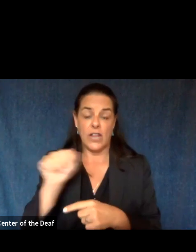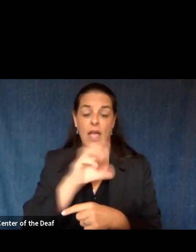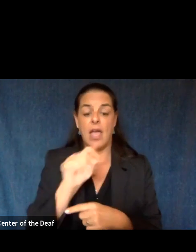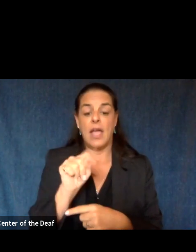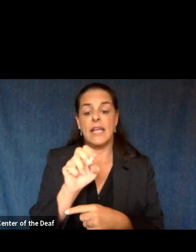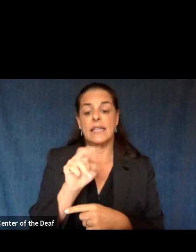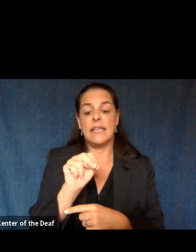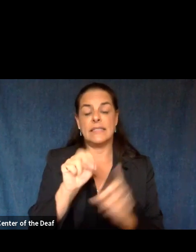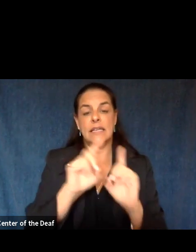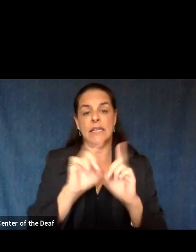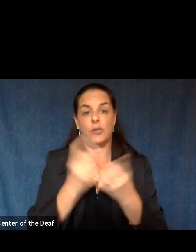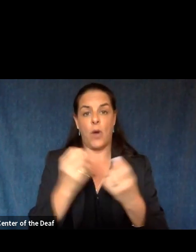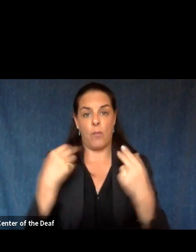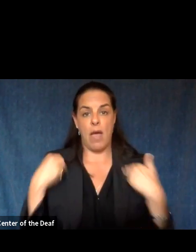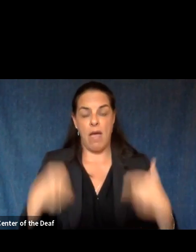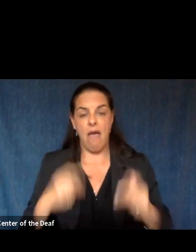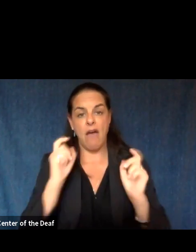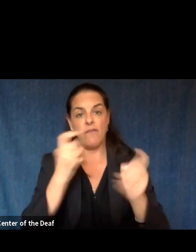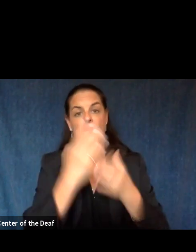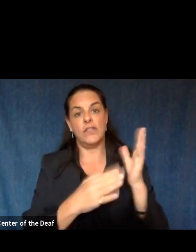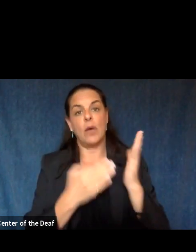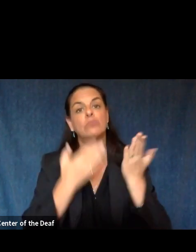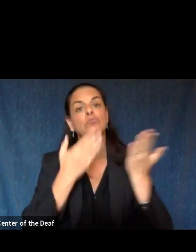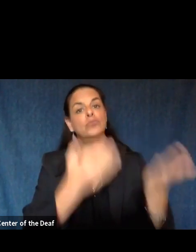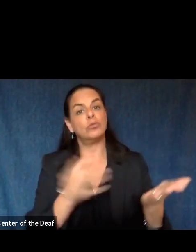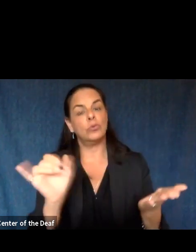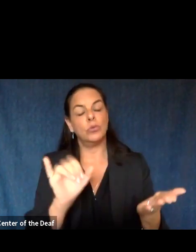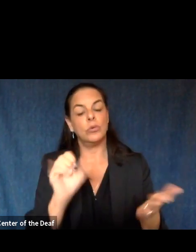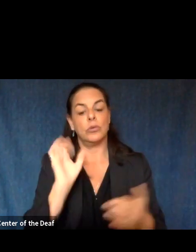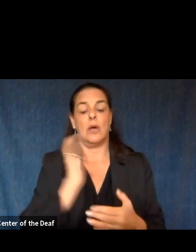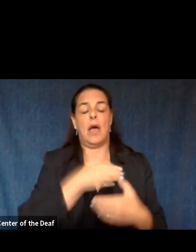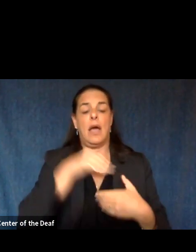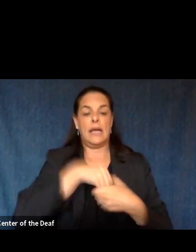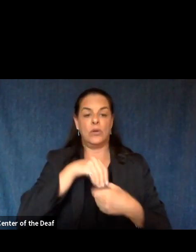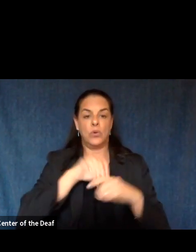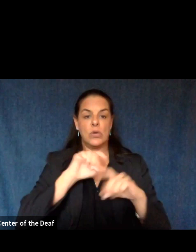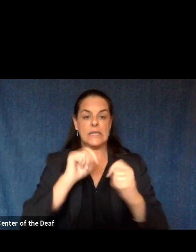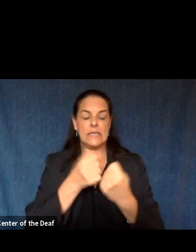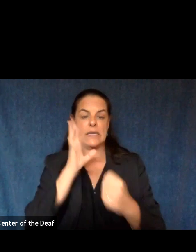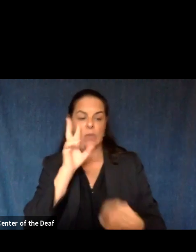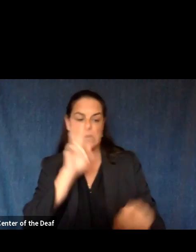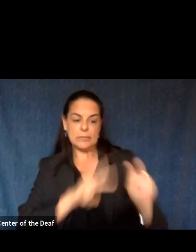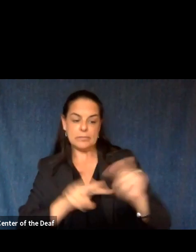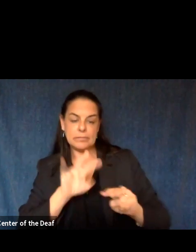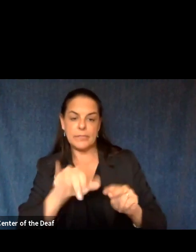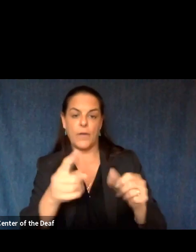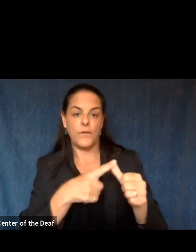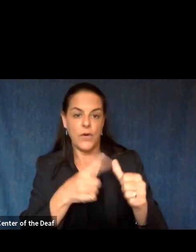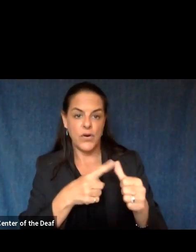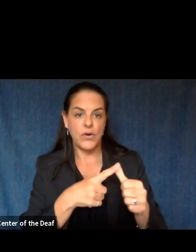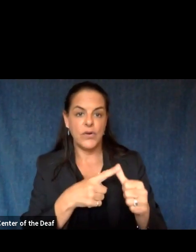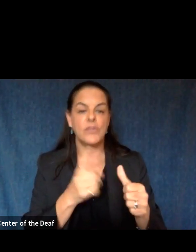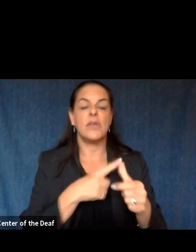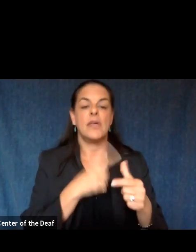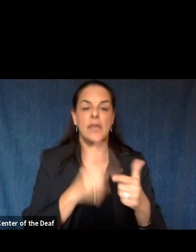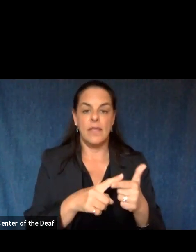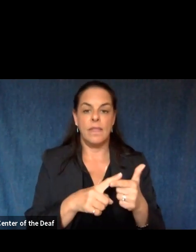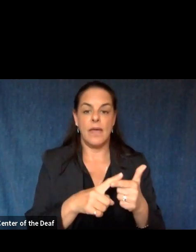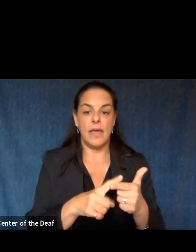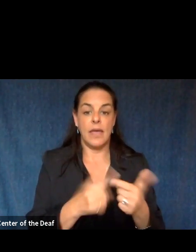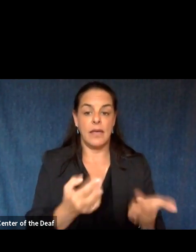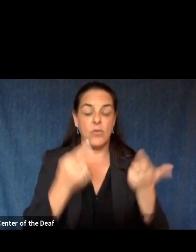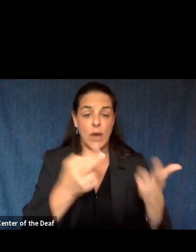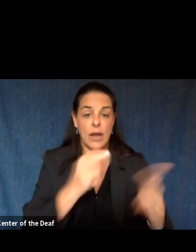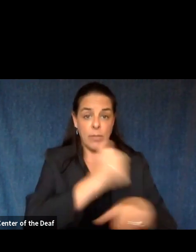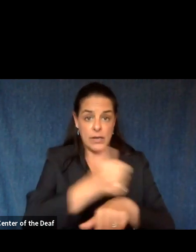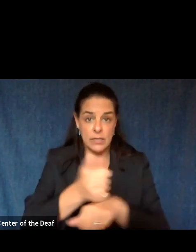some suggestions as well. So our internal team will look at that first, and then as they get recommendations in place, we'll